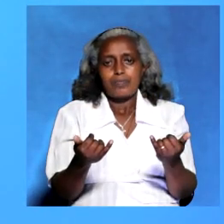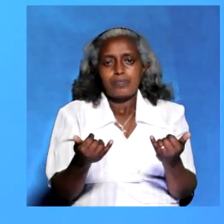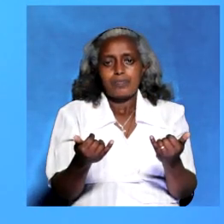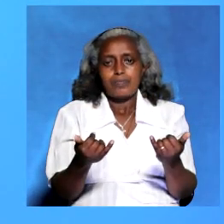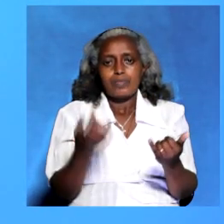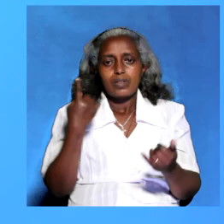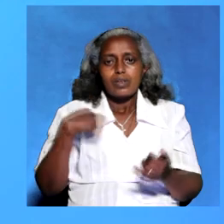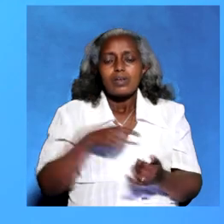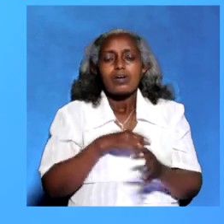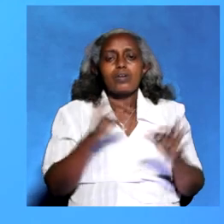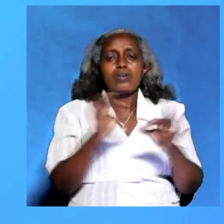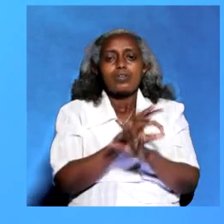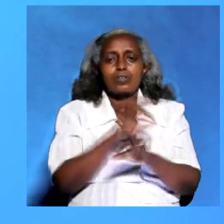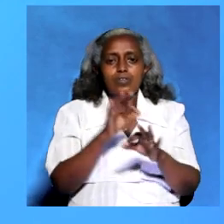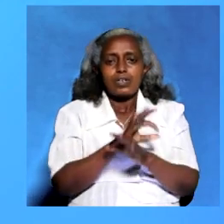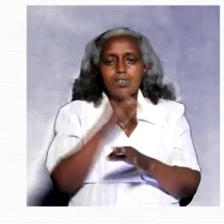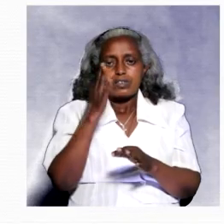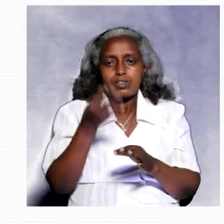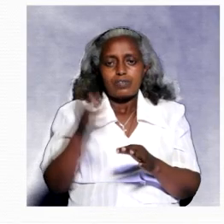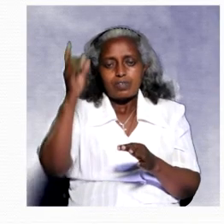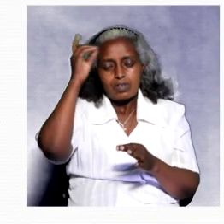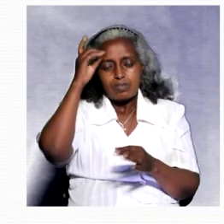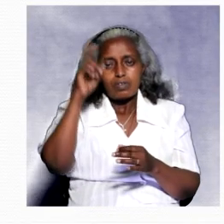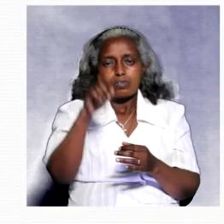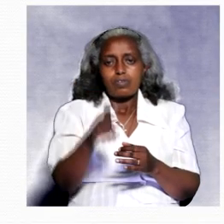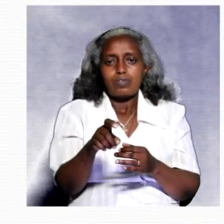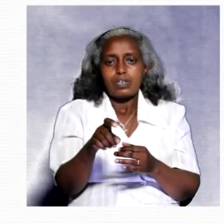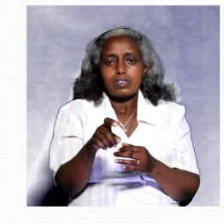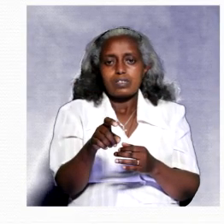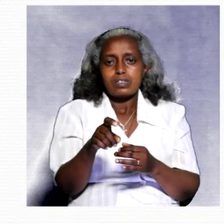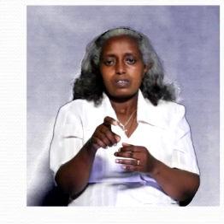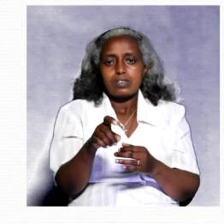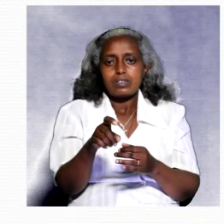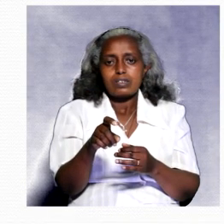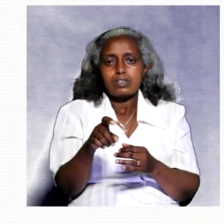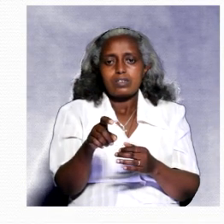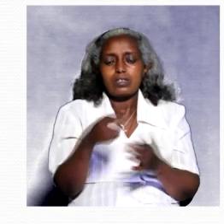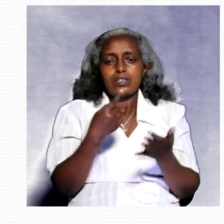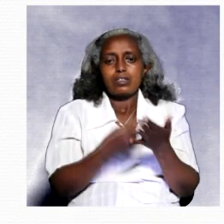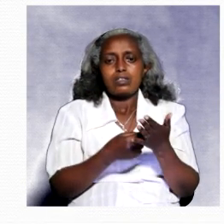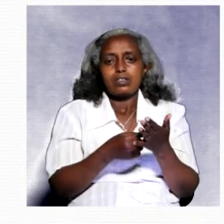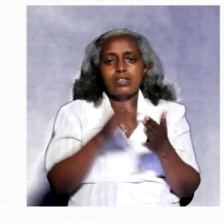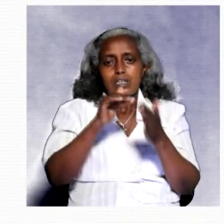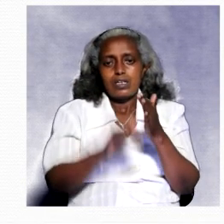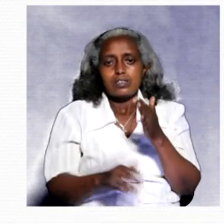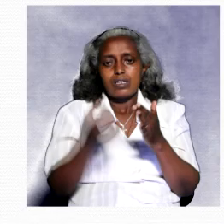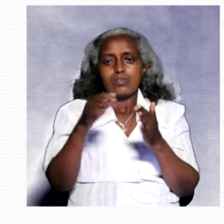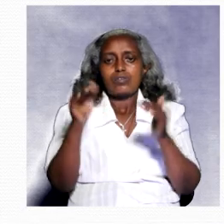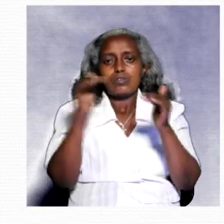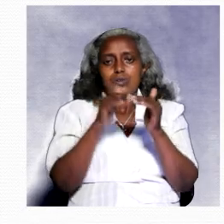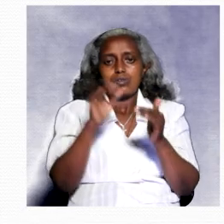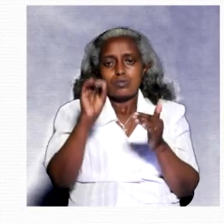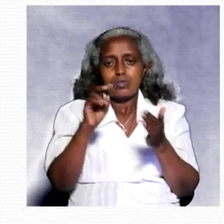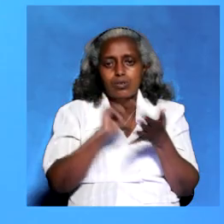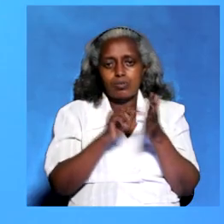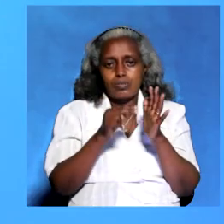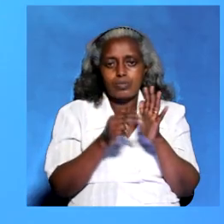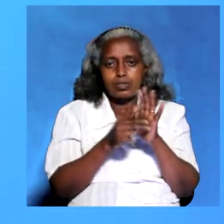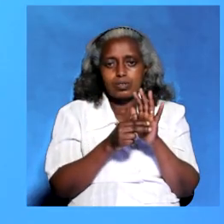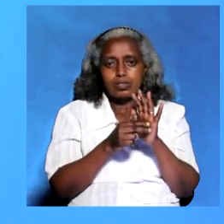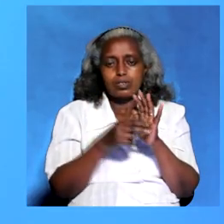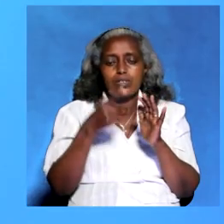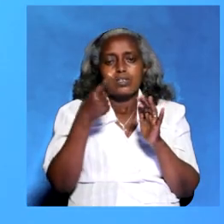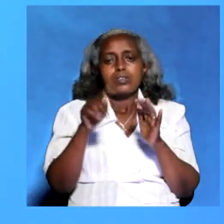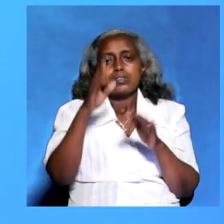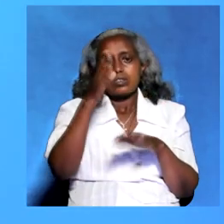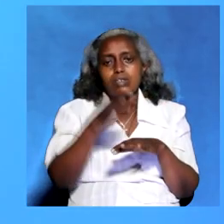our function f derivative of x is this less than or equal to 0 means the